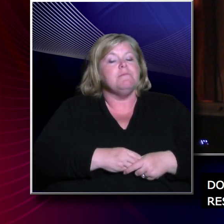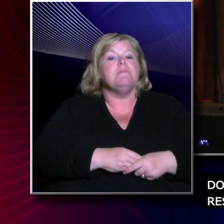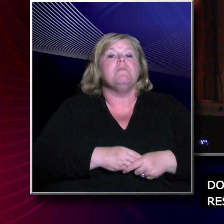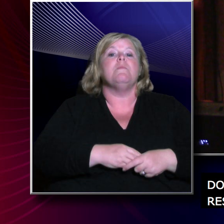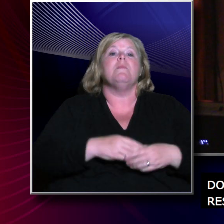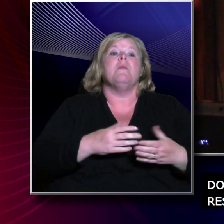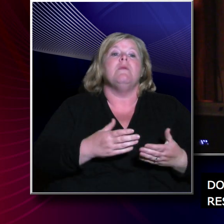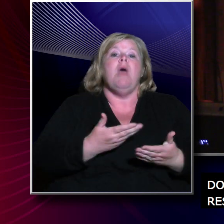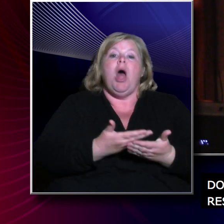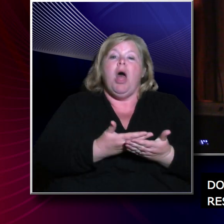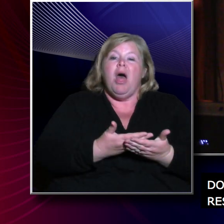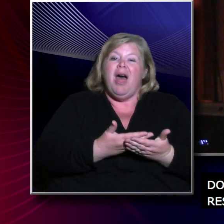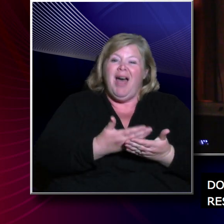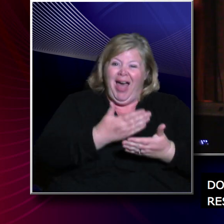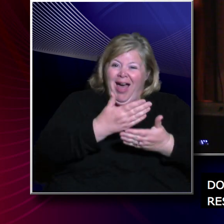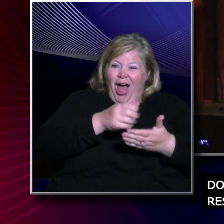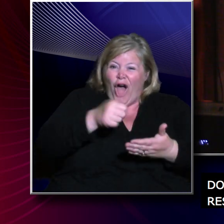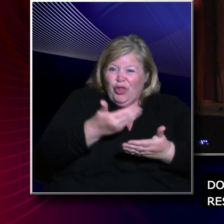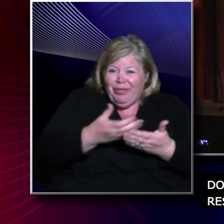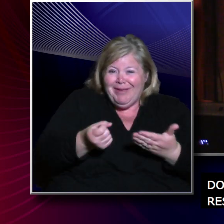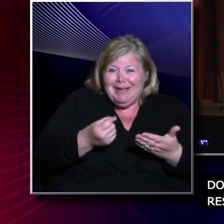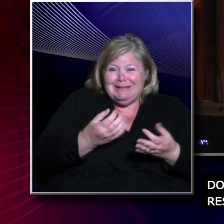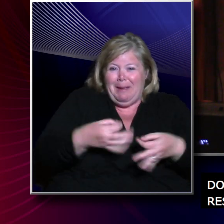Other considerations are